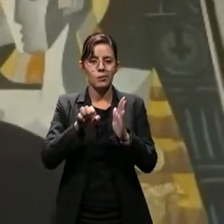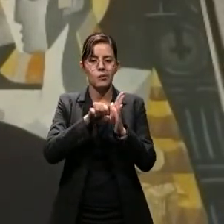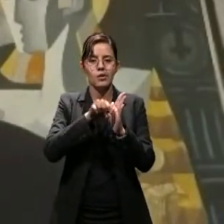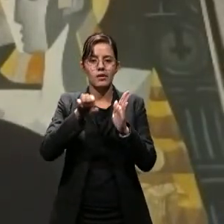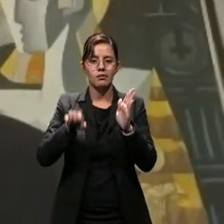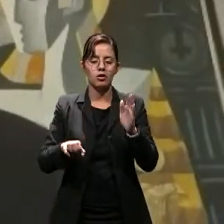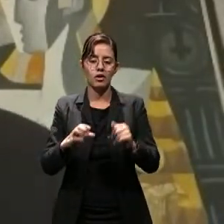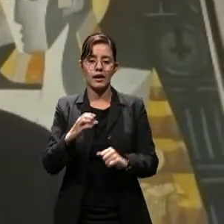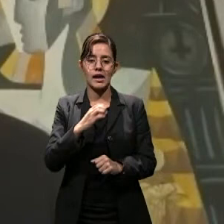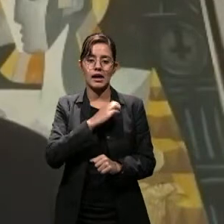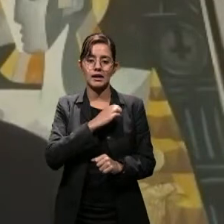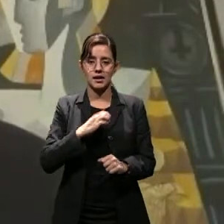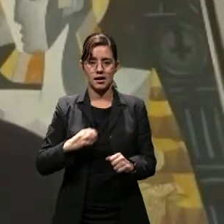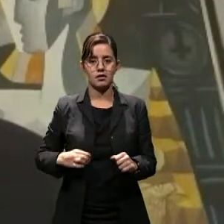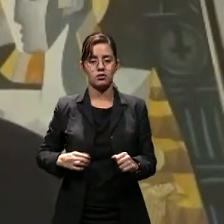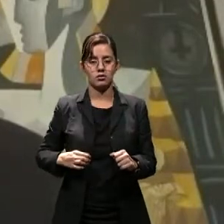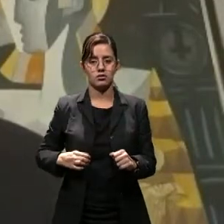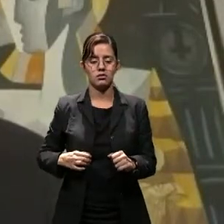They